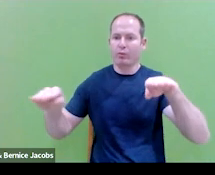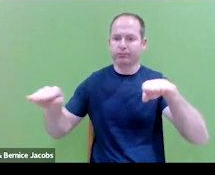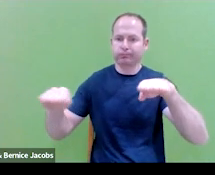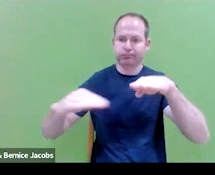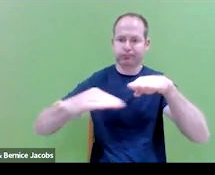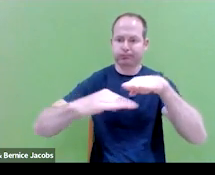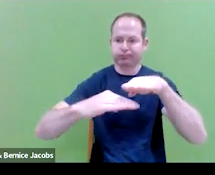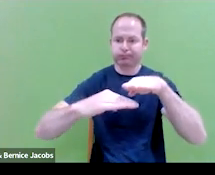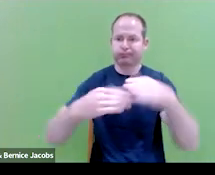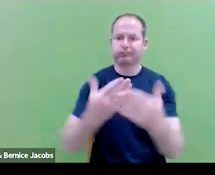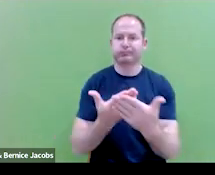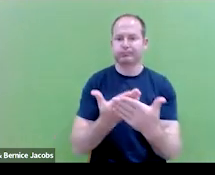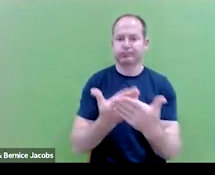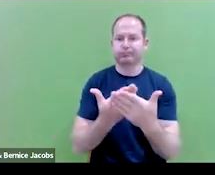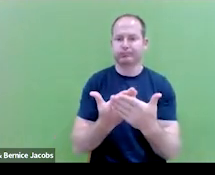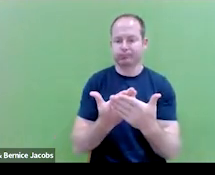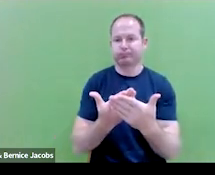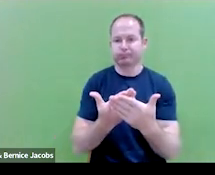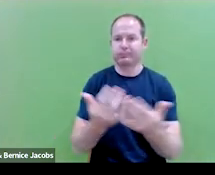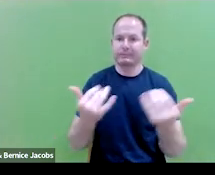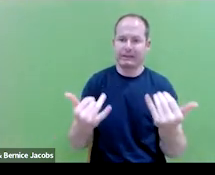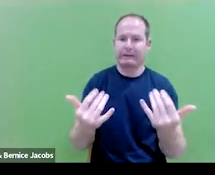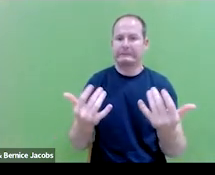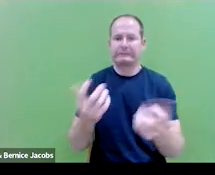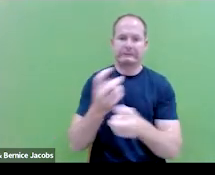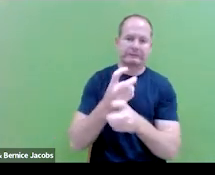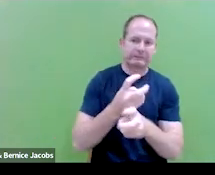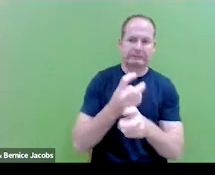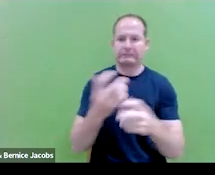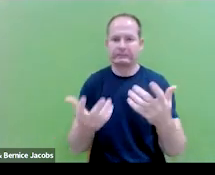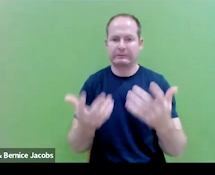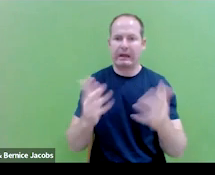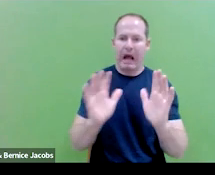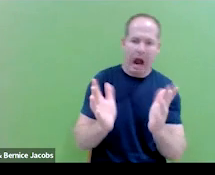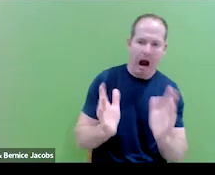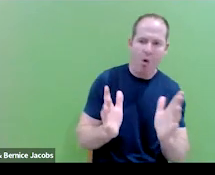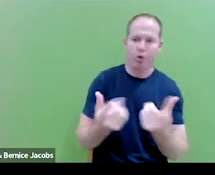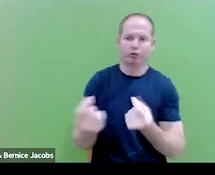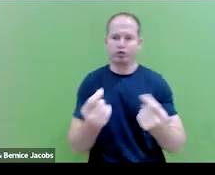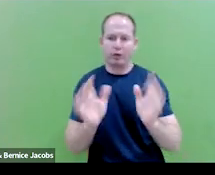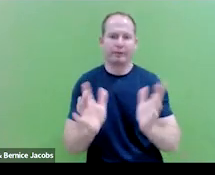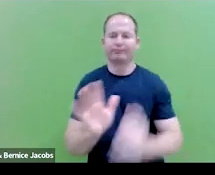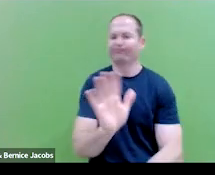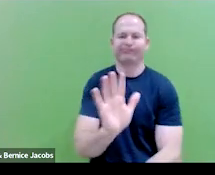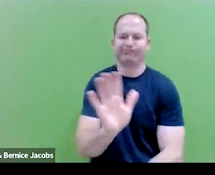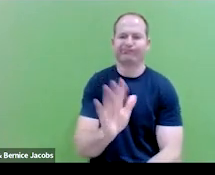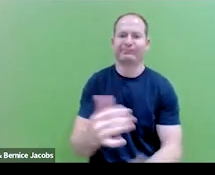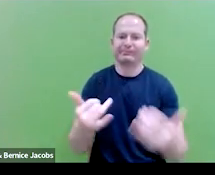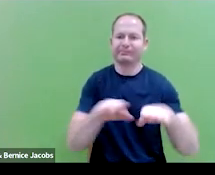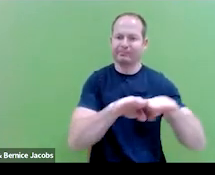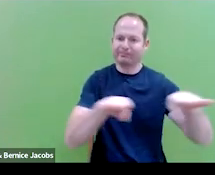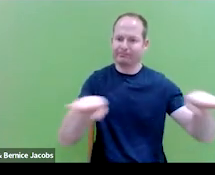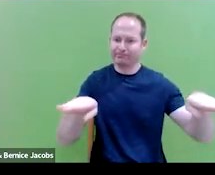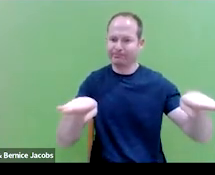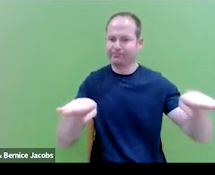picnic table without struggling for space and approach, or struggling to sit at the same table, or